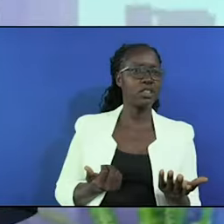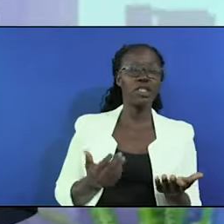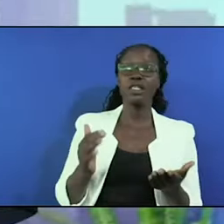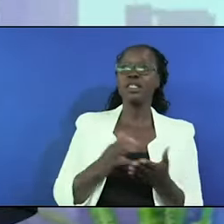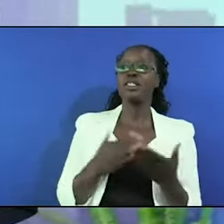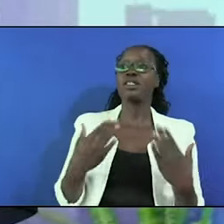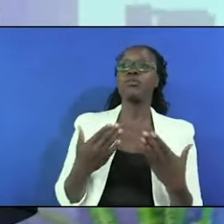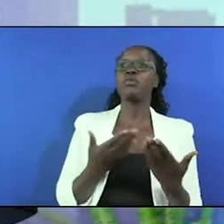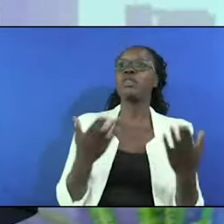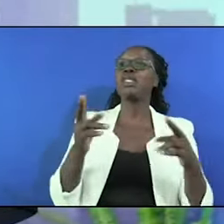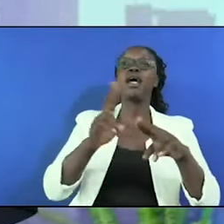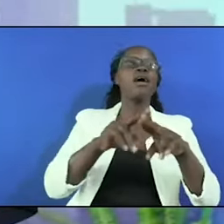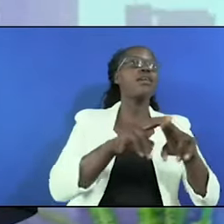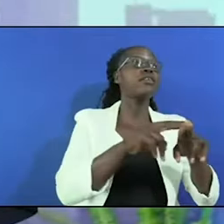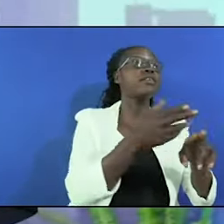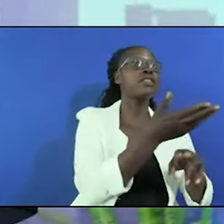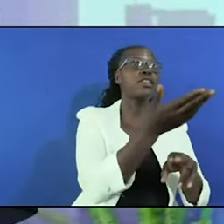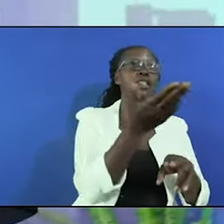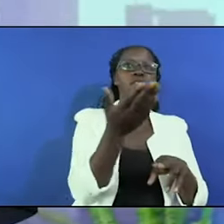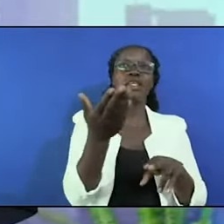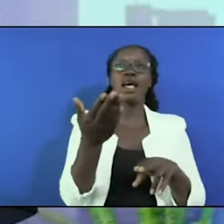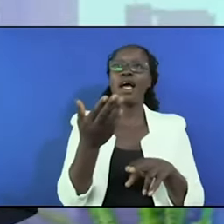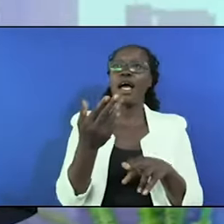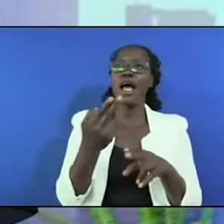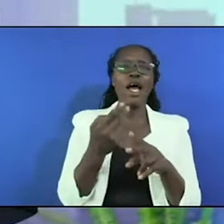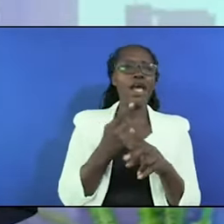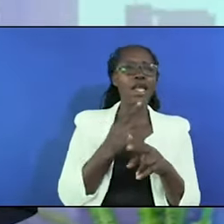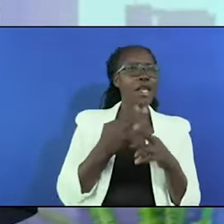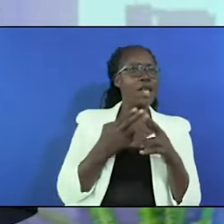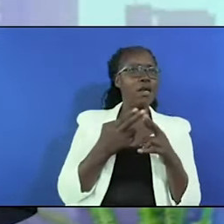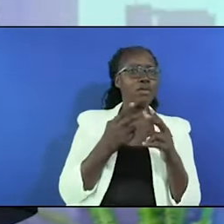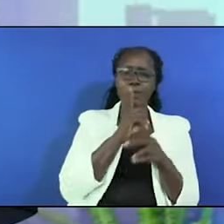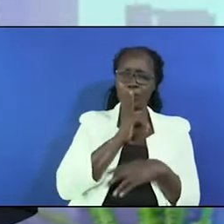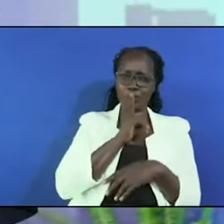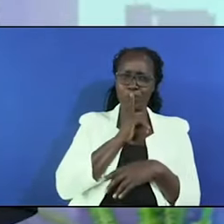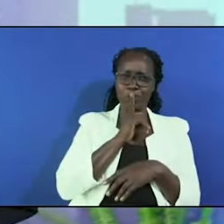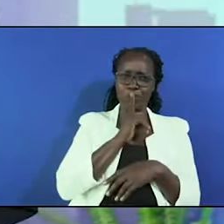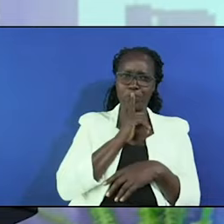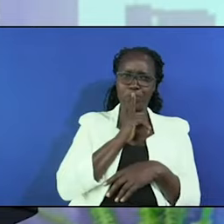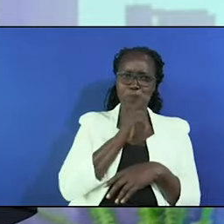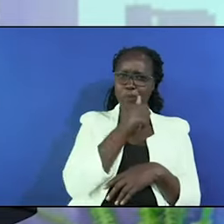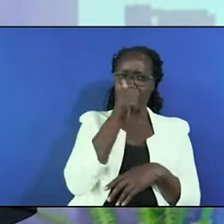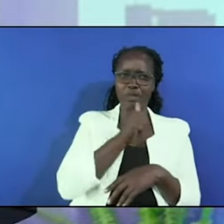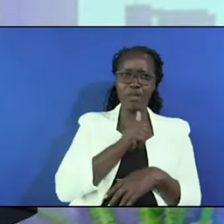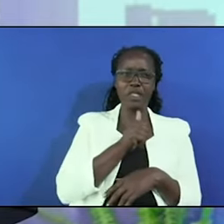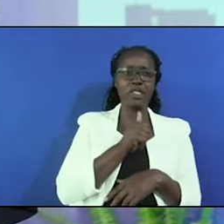people here seated in this congregation. I won't mention their names.